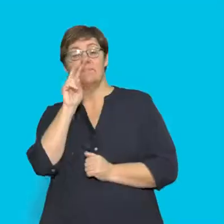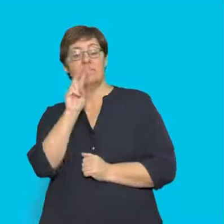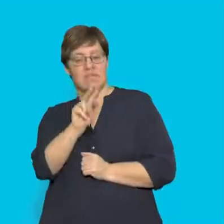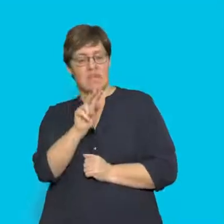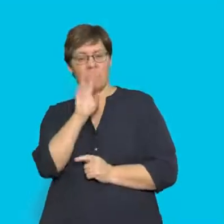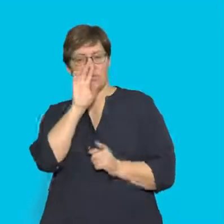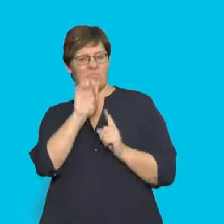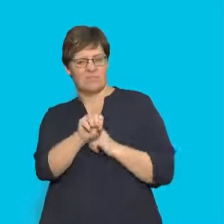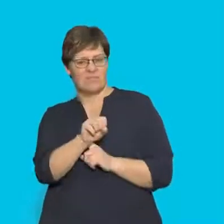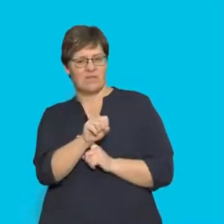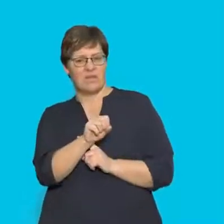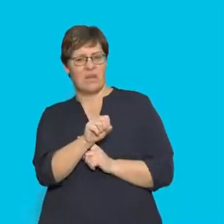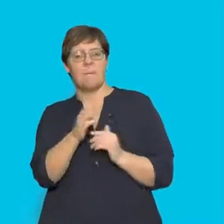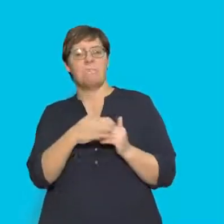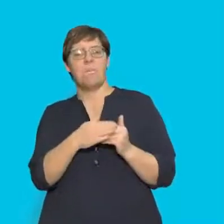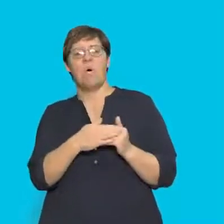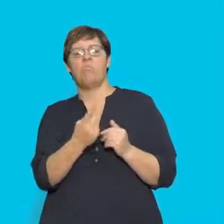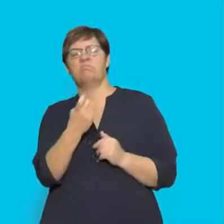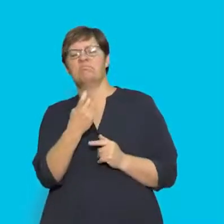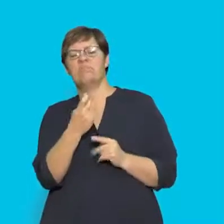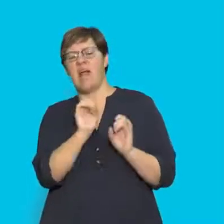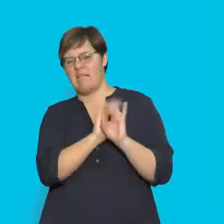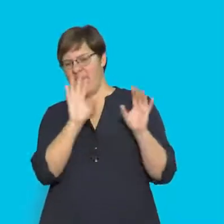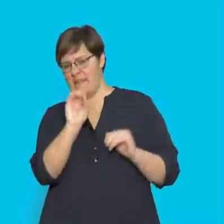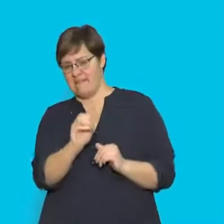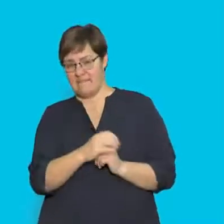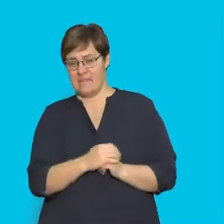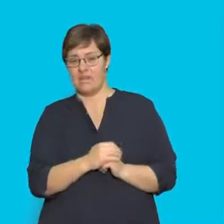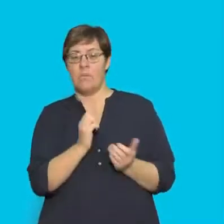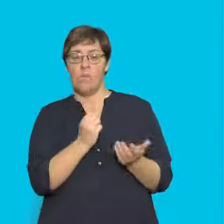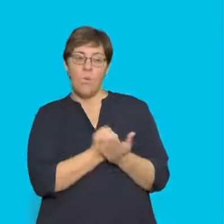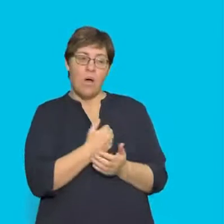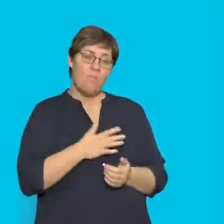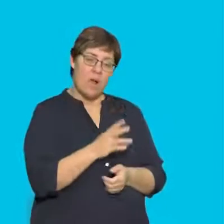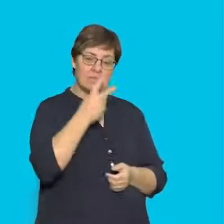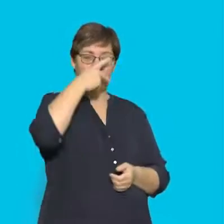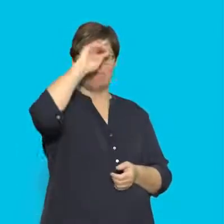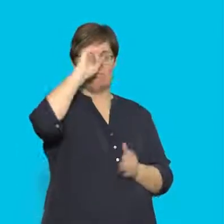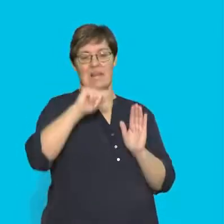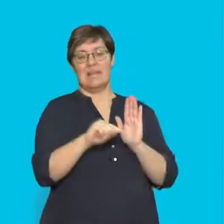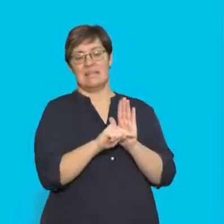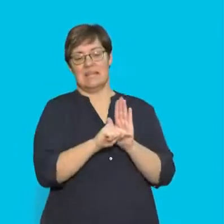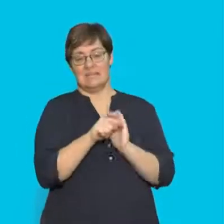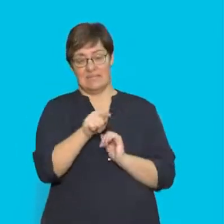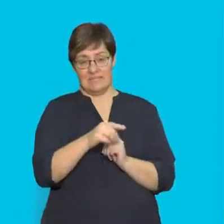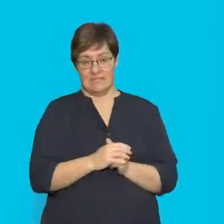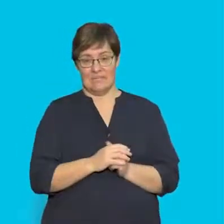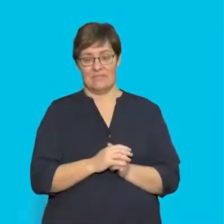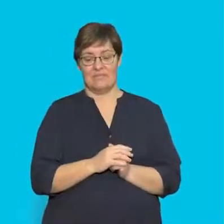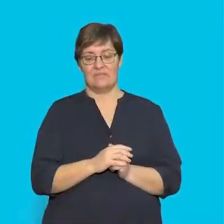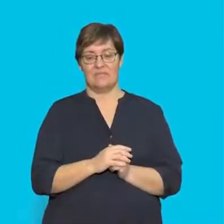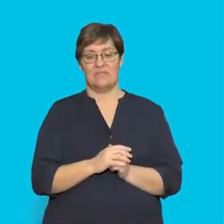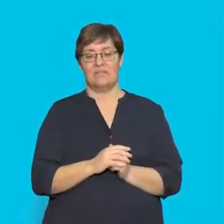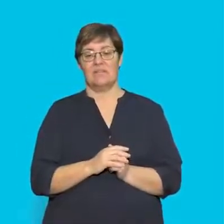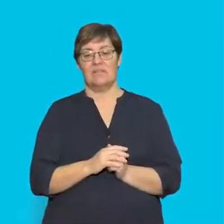of one further thing. And I want to interpret it in terms of that negative sign over there. The man